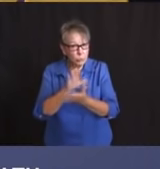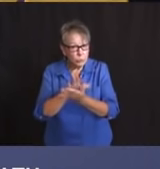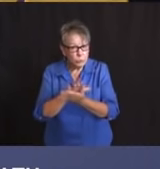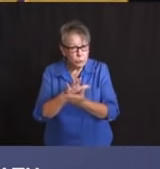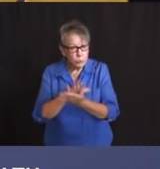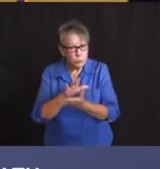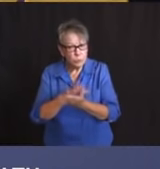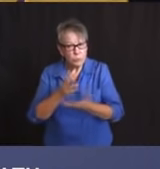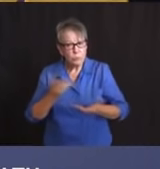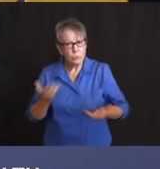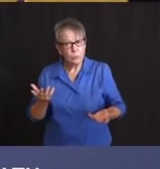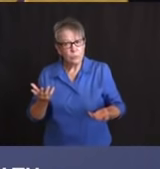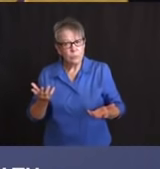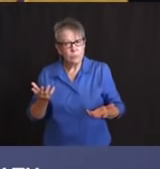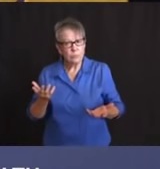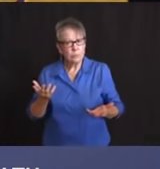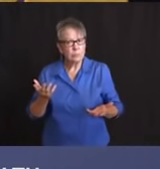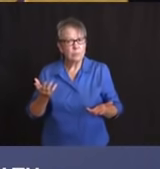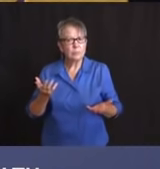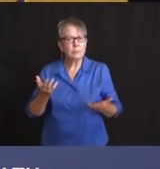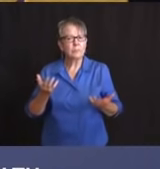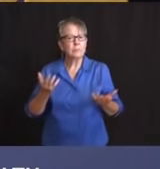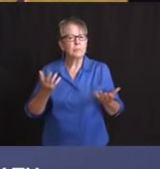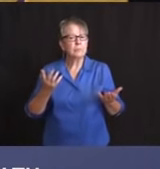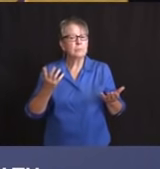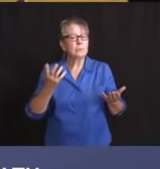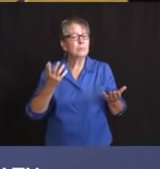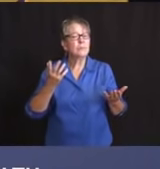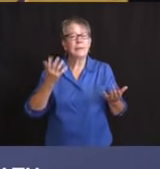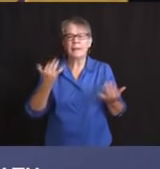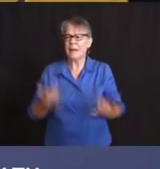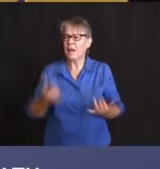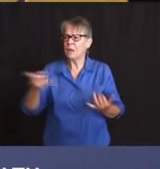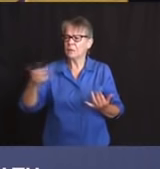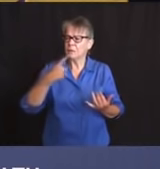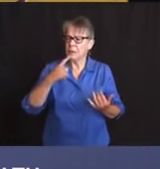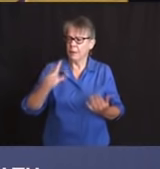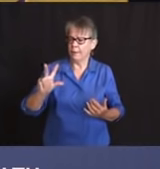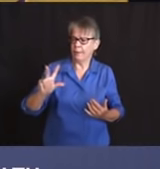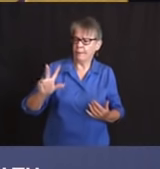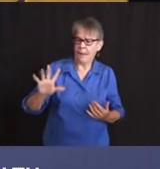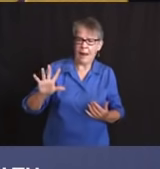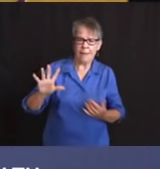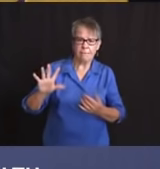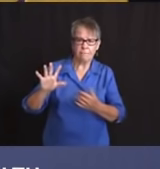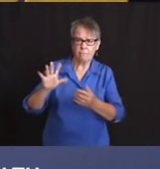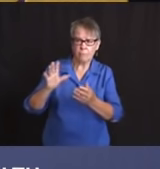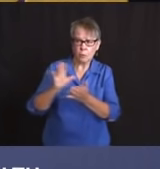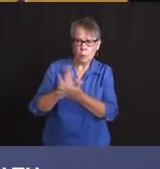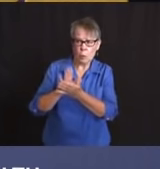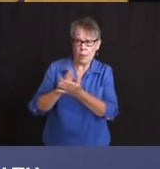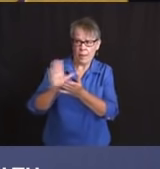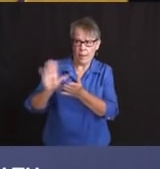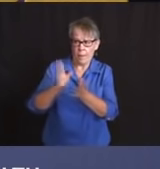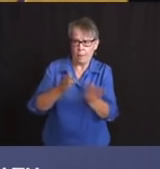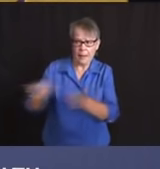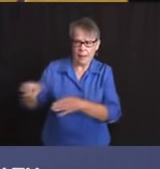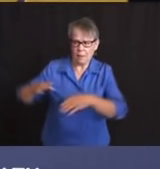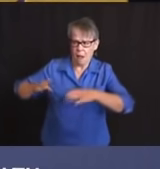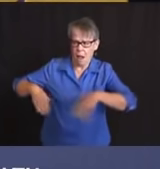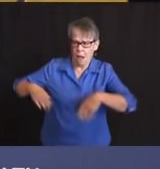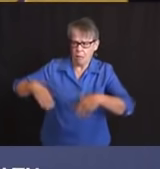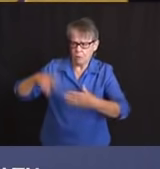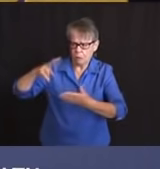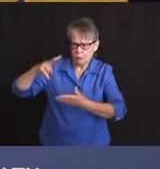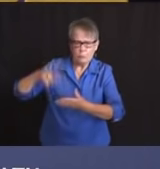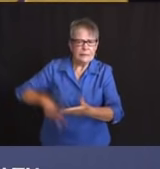here, that have not yet been reviewed, and 221 are under review. So I think it's a natural shift once we gave districts the option to do that. And I